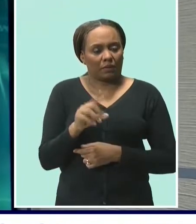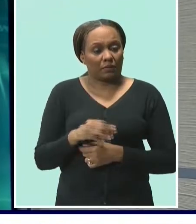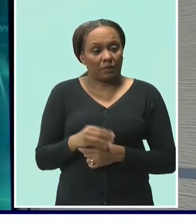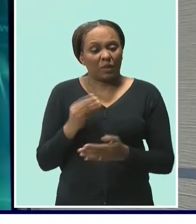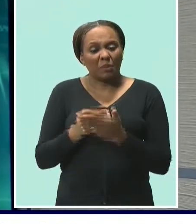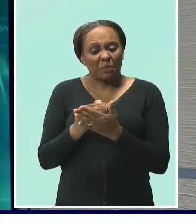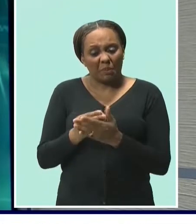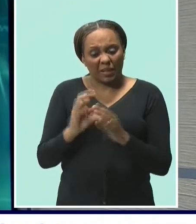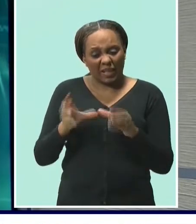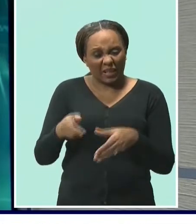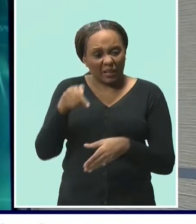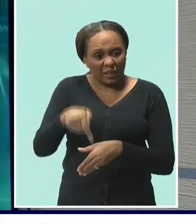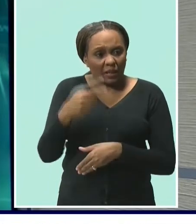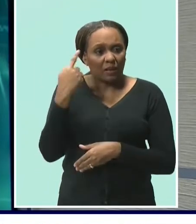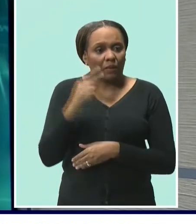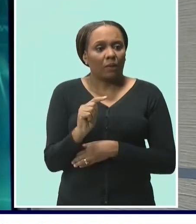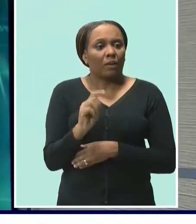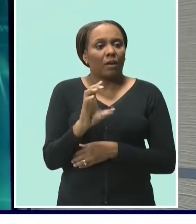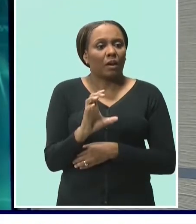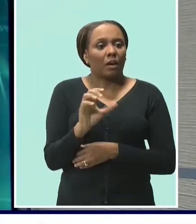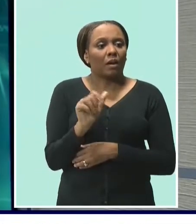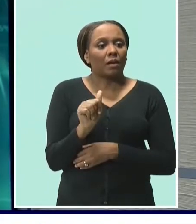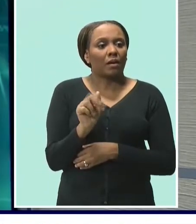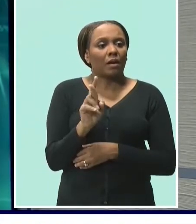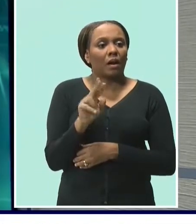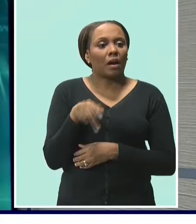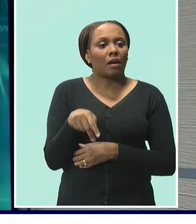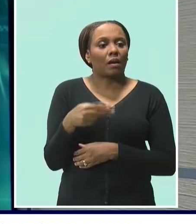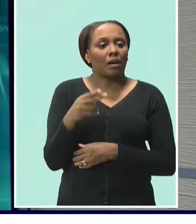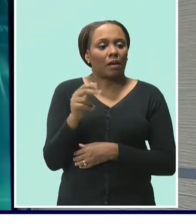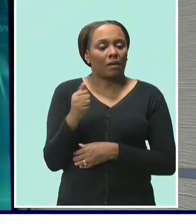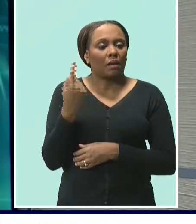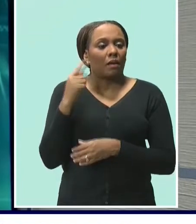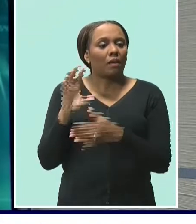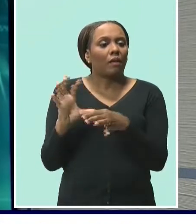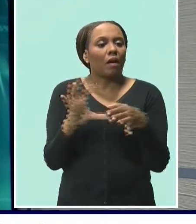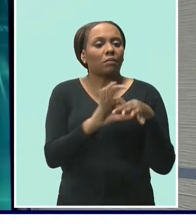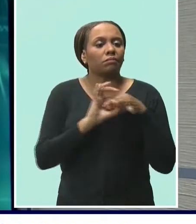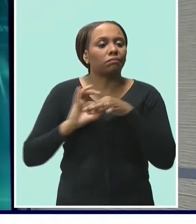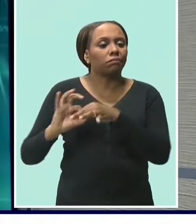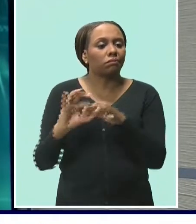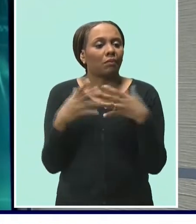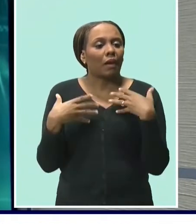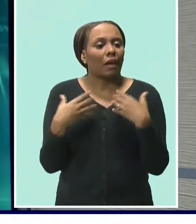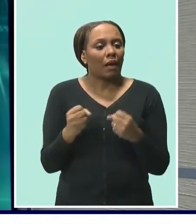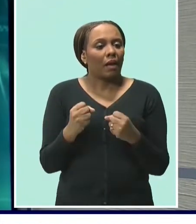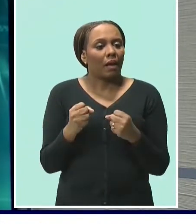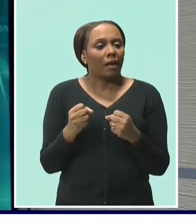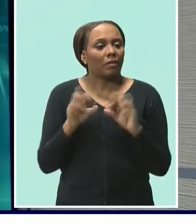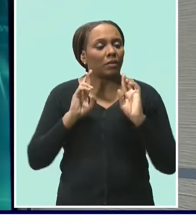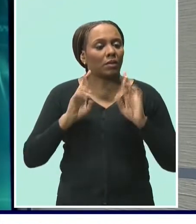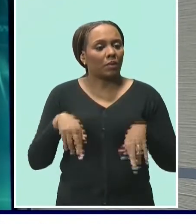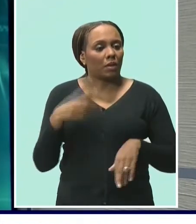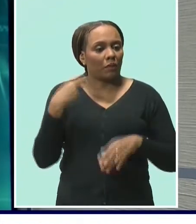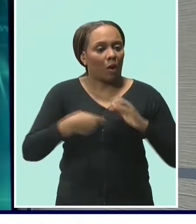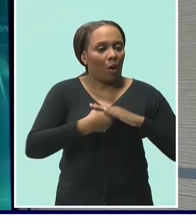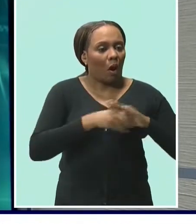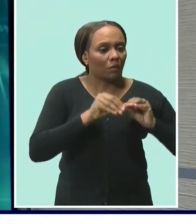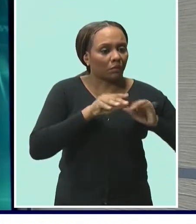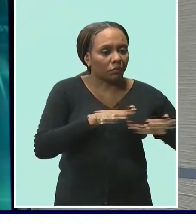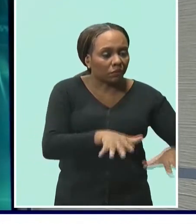support the Caribbean Public Health Agency, or CARPHA, in the coordination of the regional health response to the coronavirus